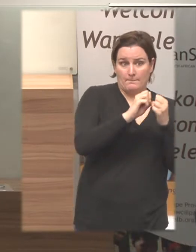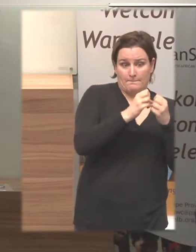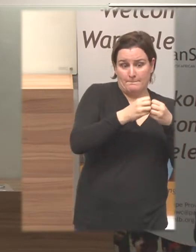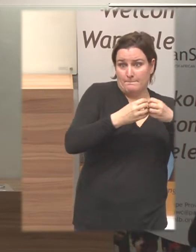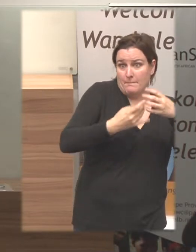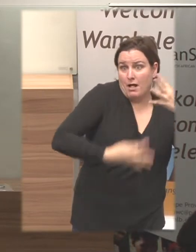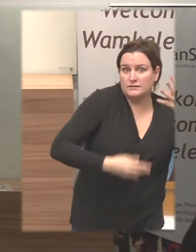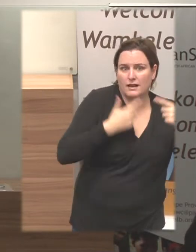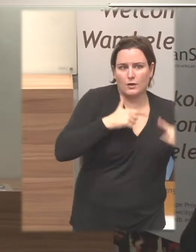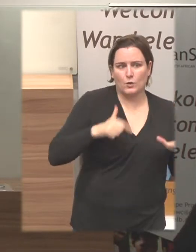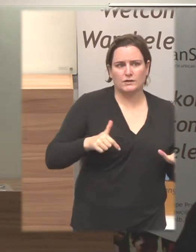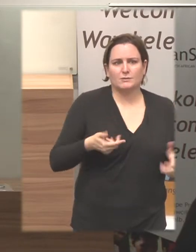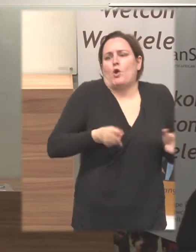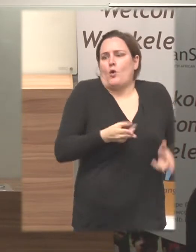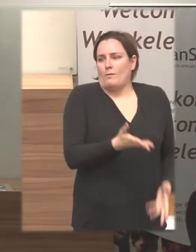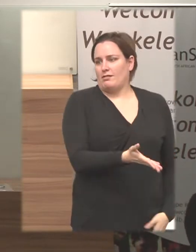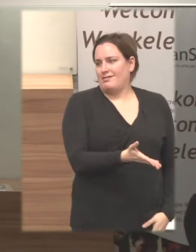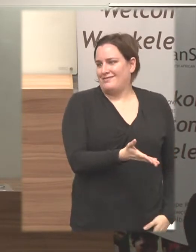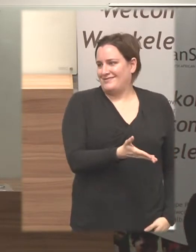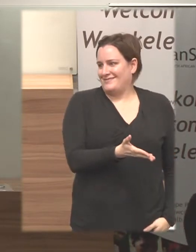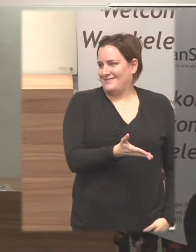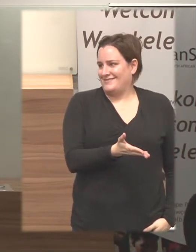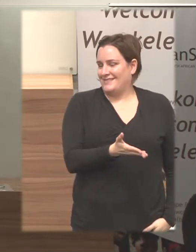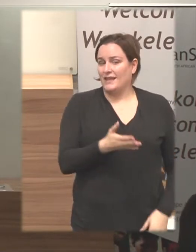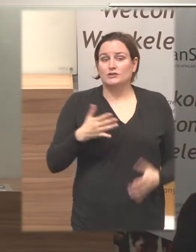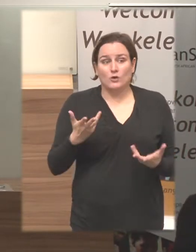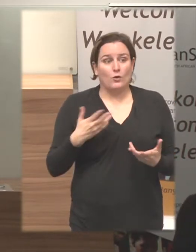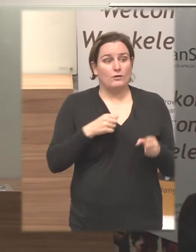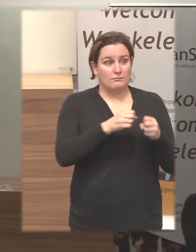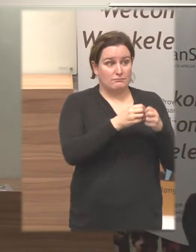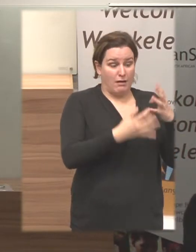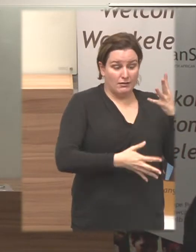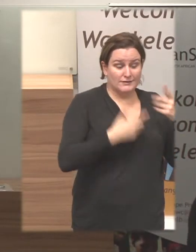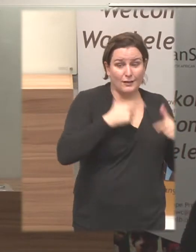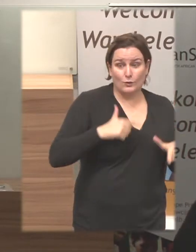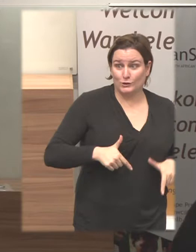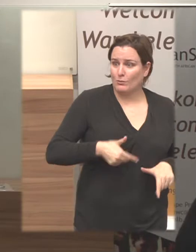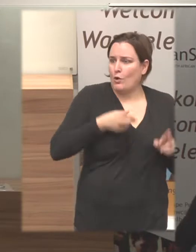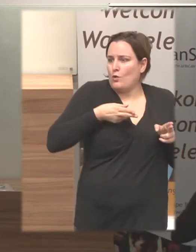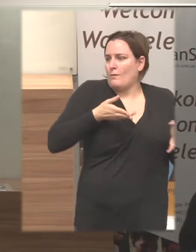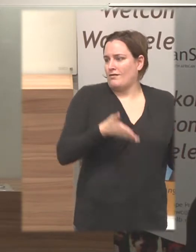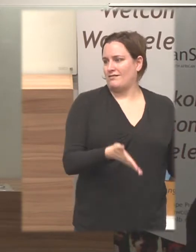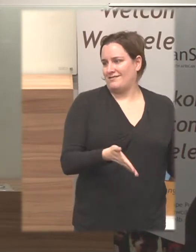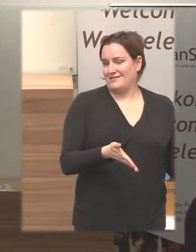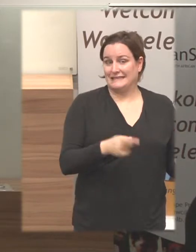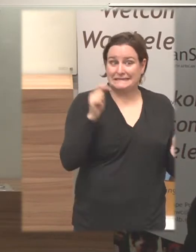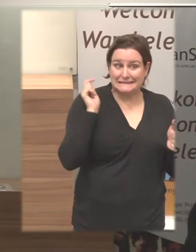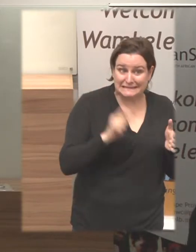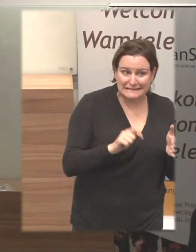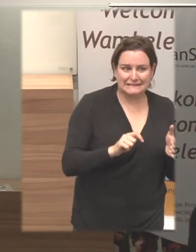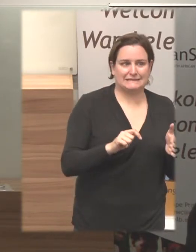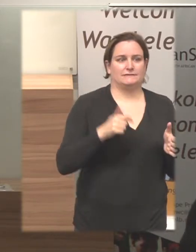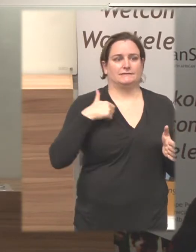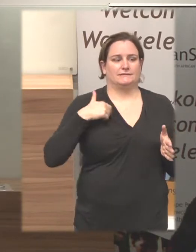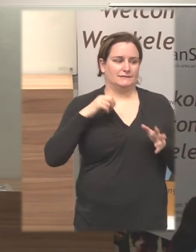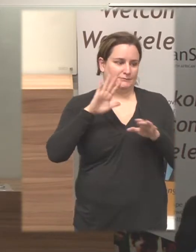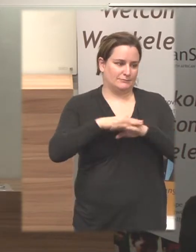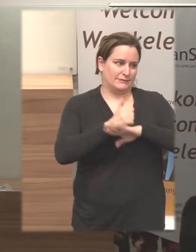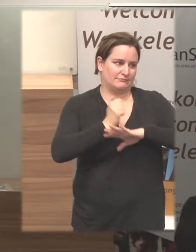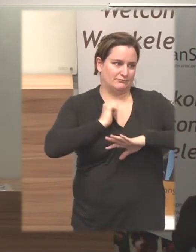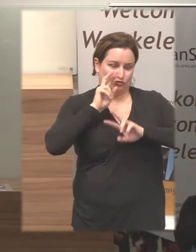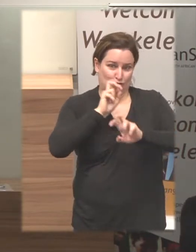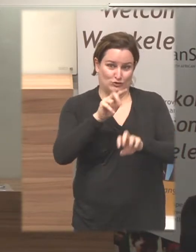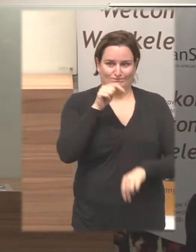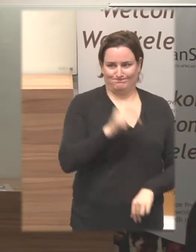that colonial construction of monolingualism as the norm has underpinned most of the research on language